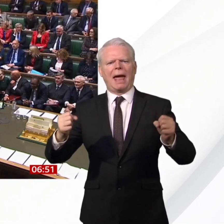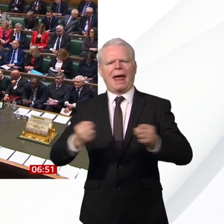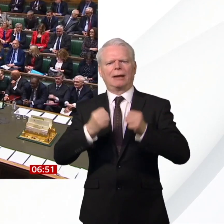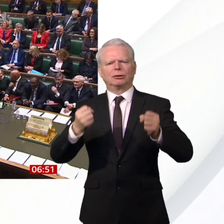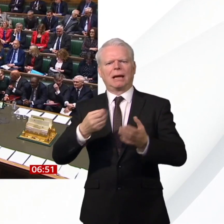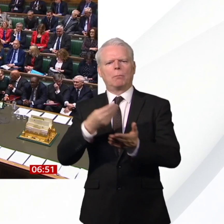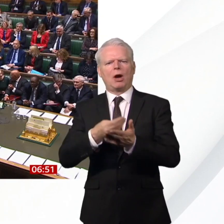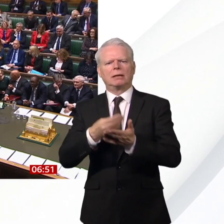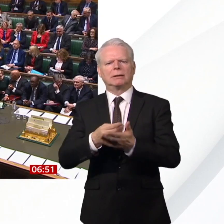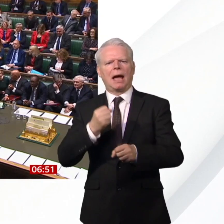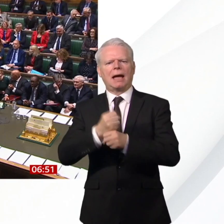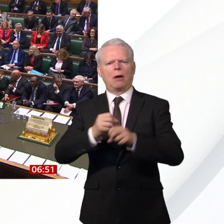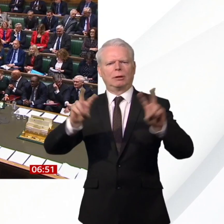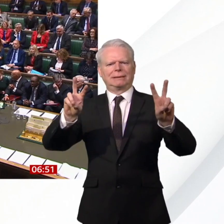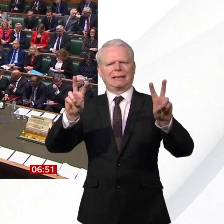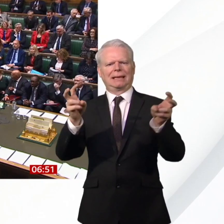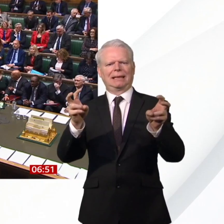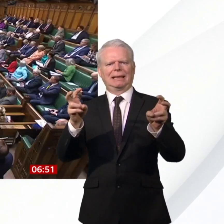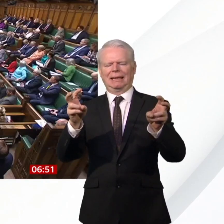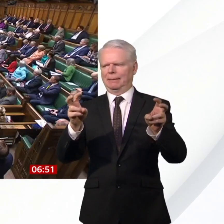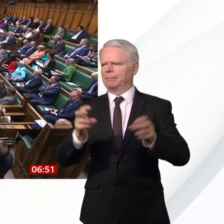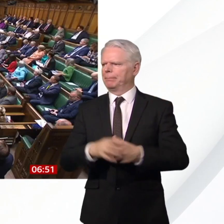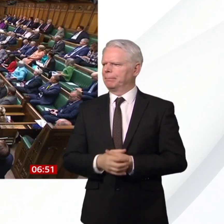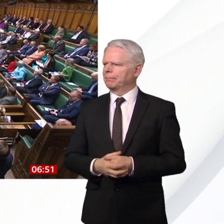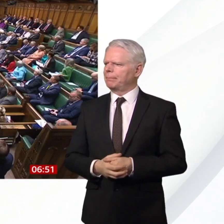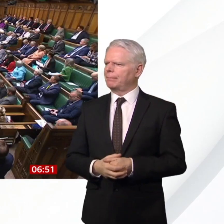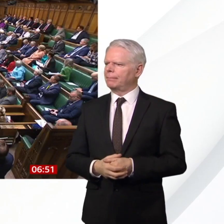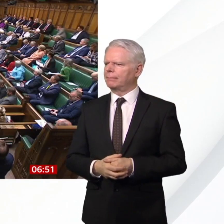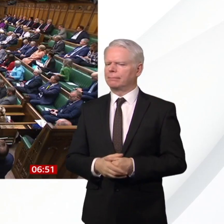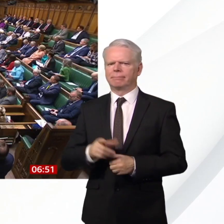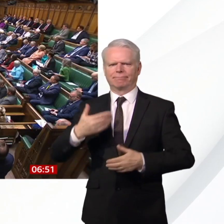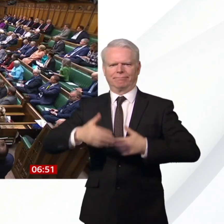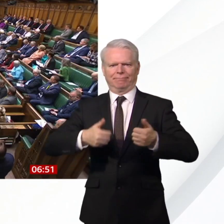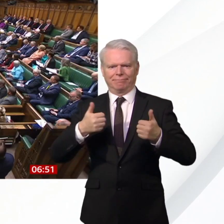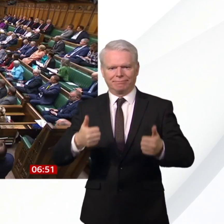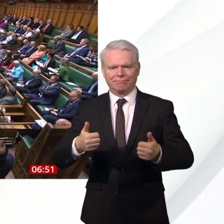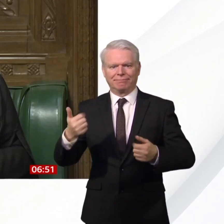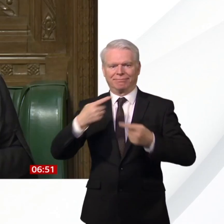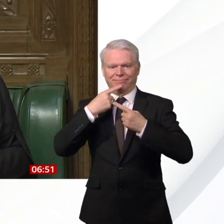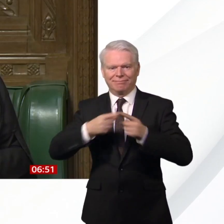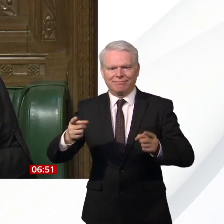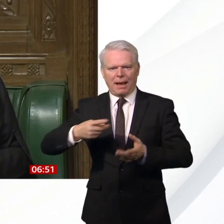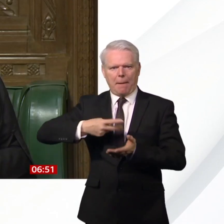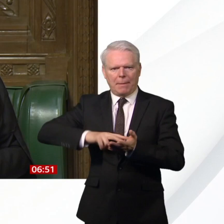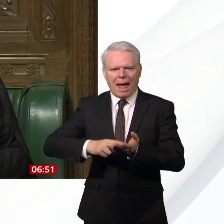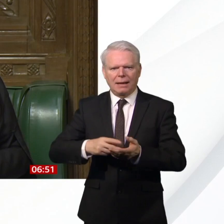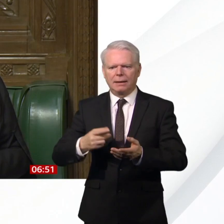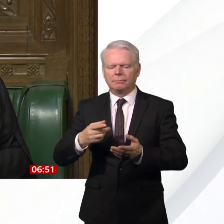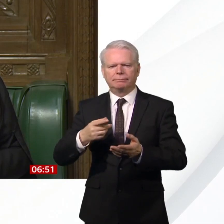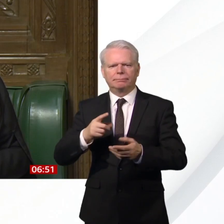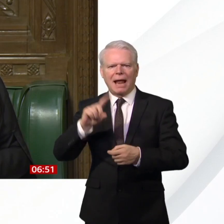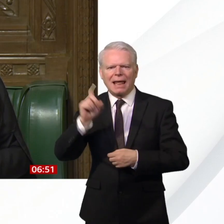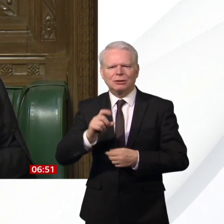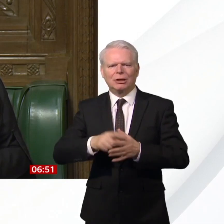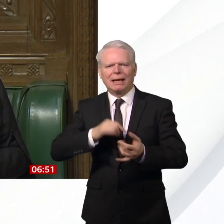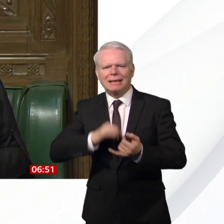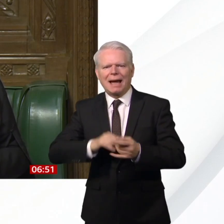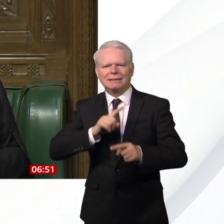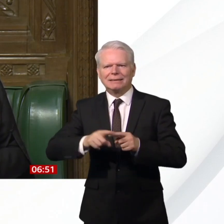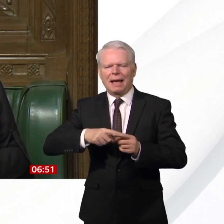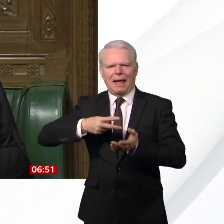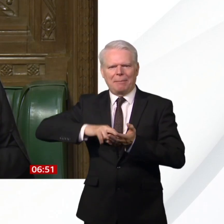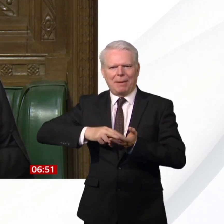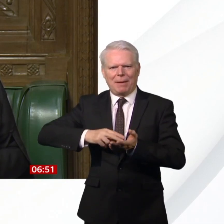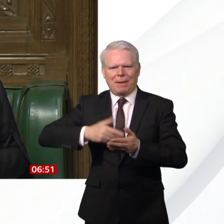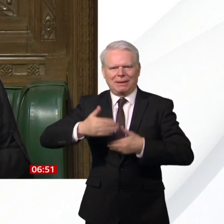announcing her energy plan, came this. I wish to say something about the announcement which has just been made about Her Majesty. I know